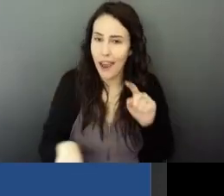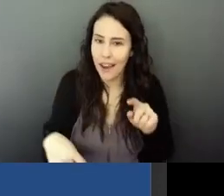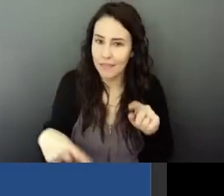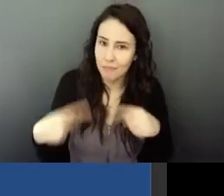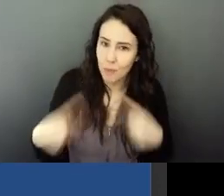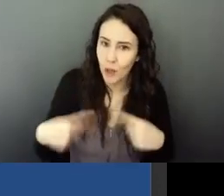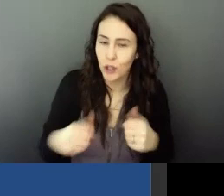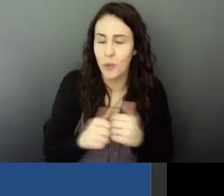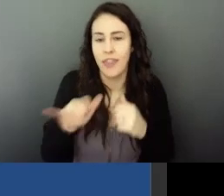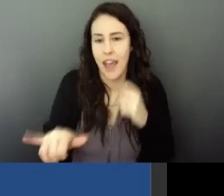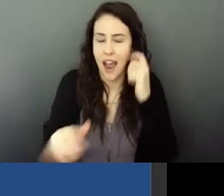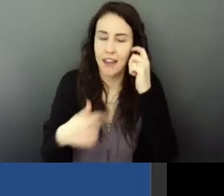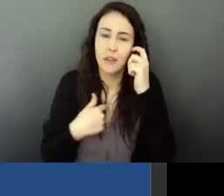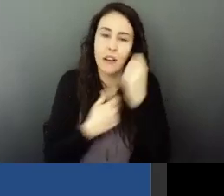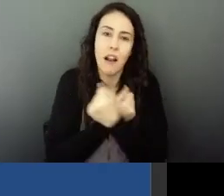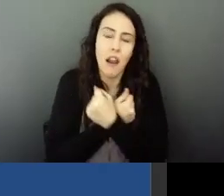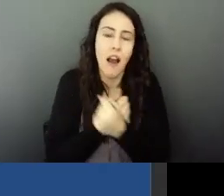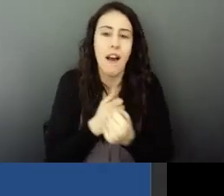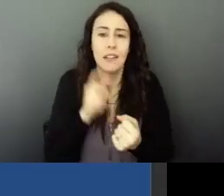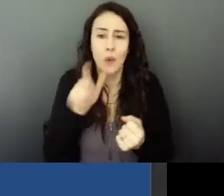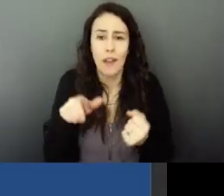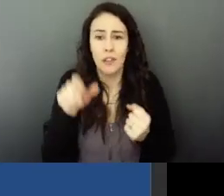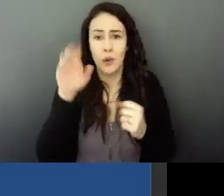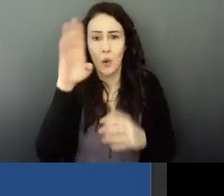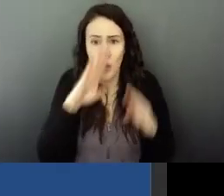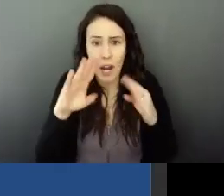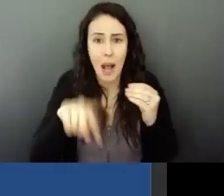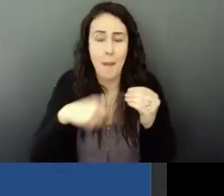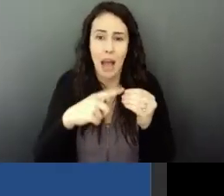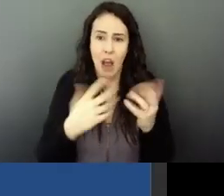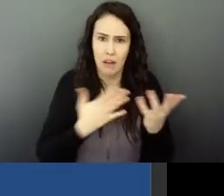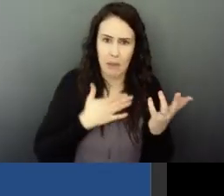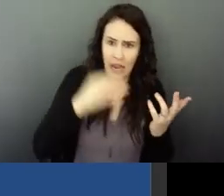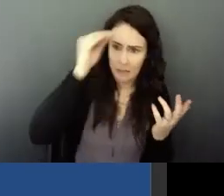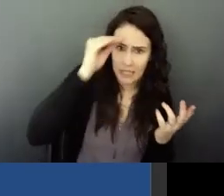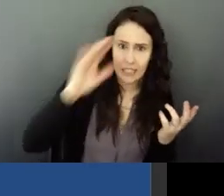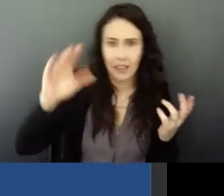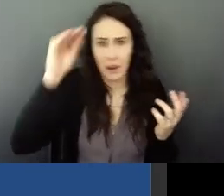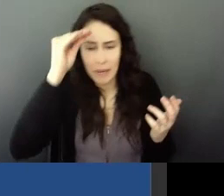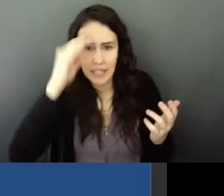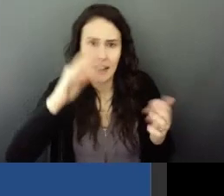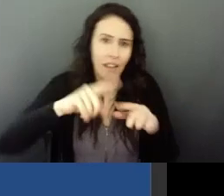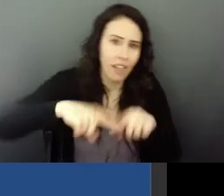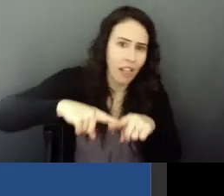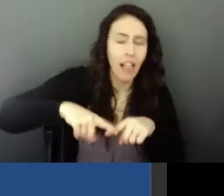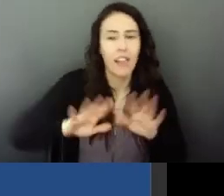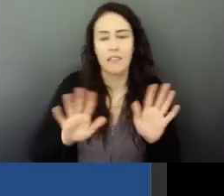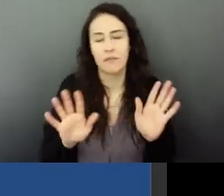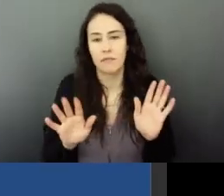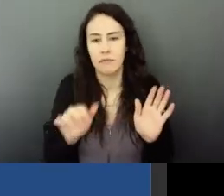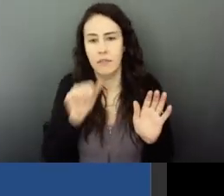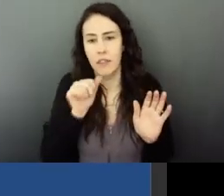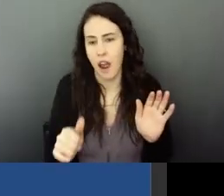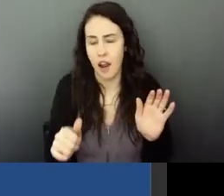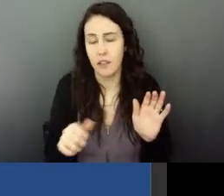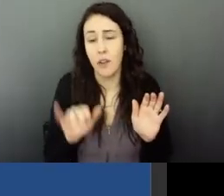to worry about if it's subjective or not. It's not subjective. So those final assessments are